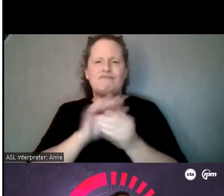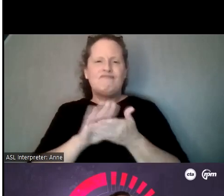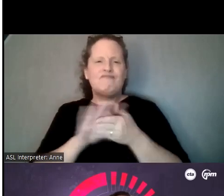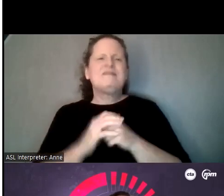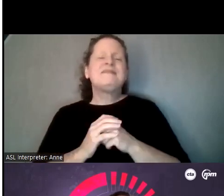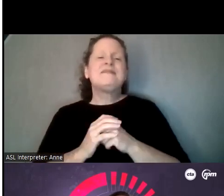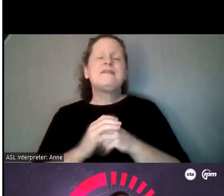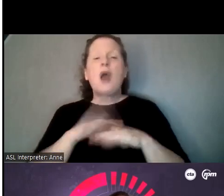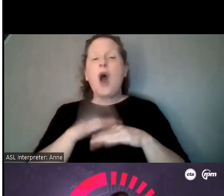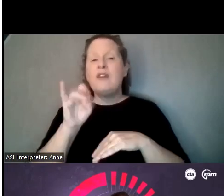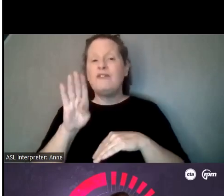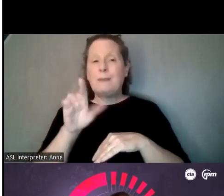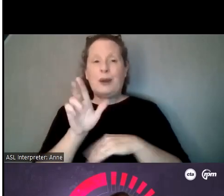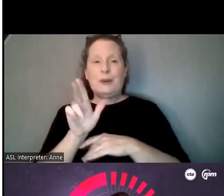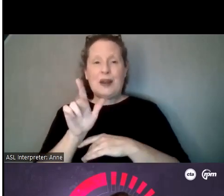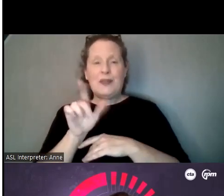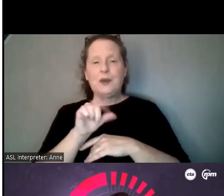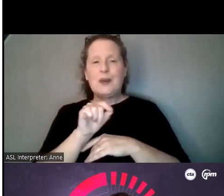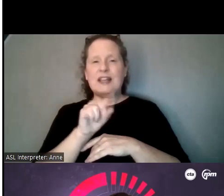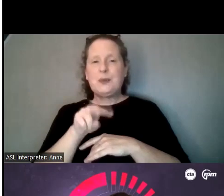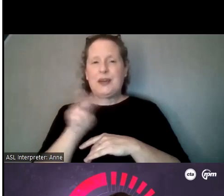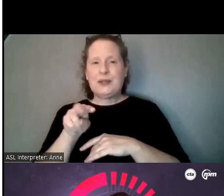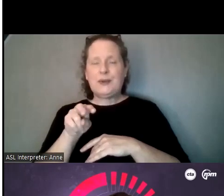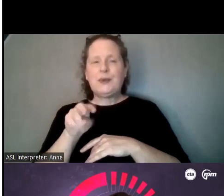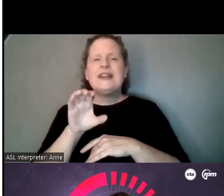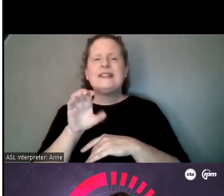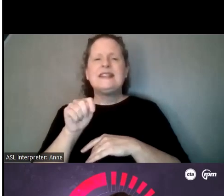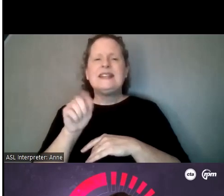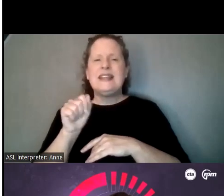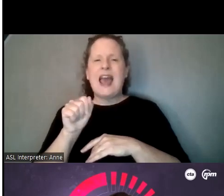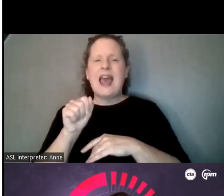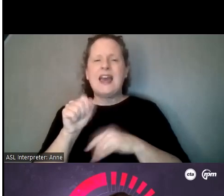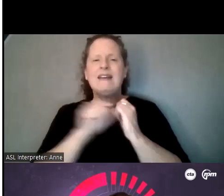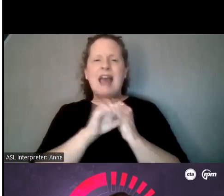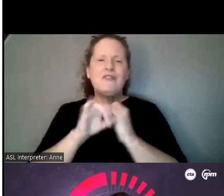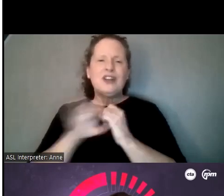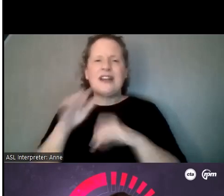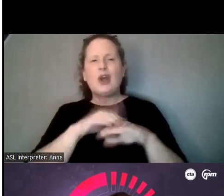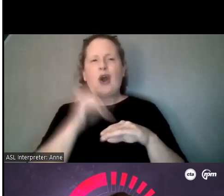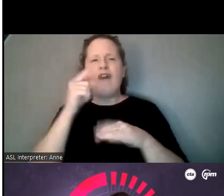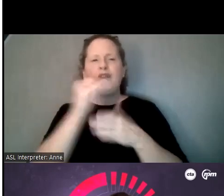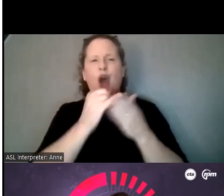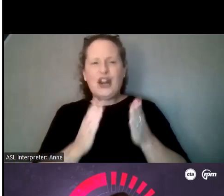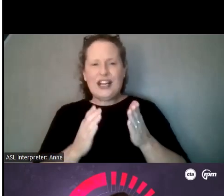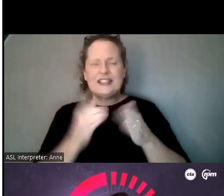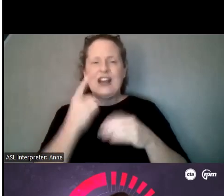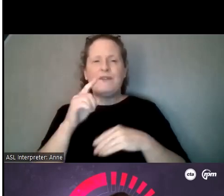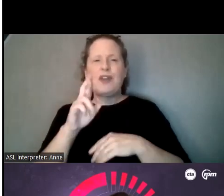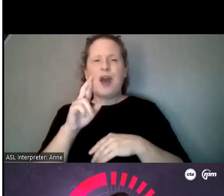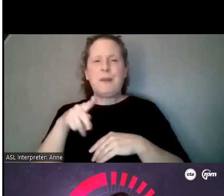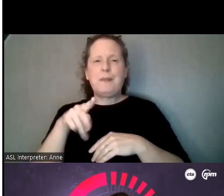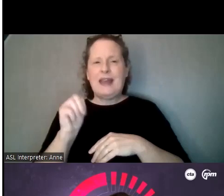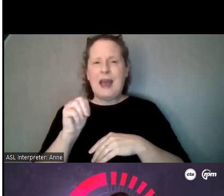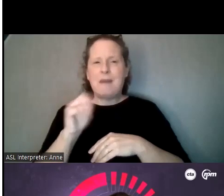On February 23rd, 2022, CTA advertised a call for artists for the RPM